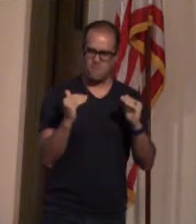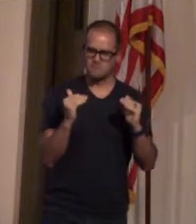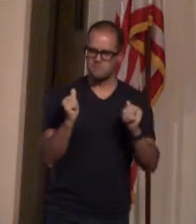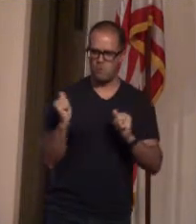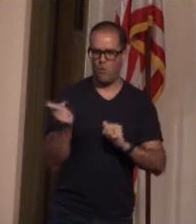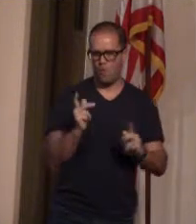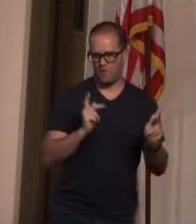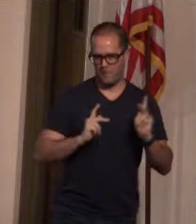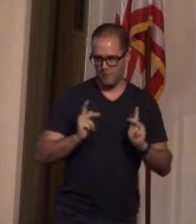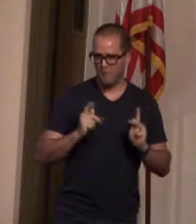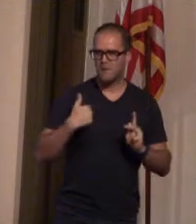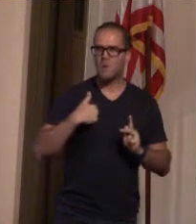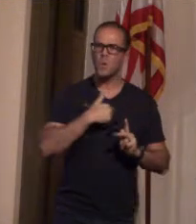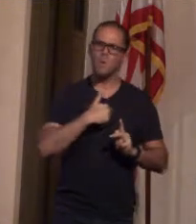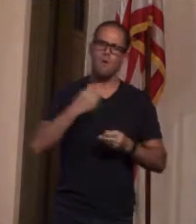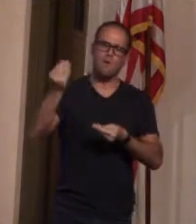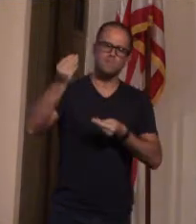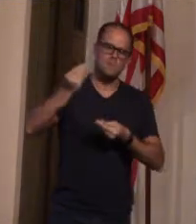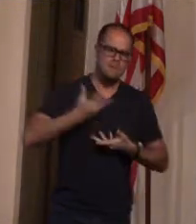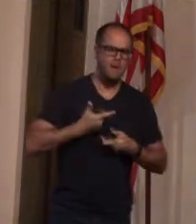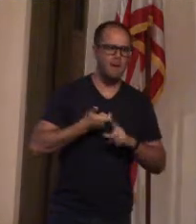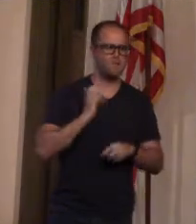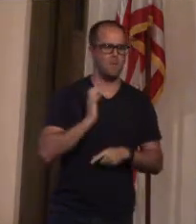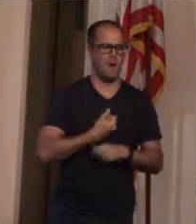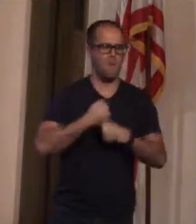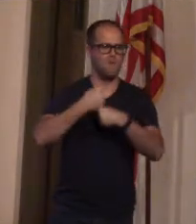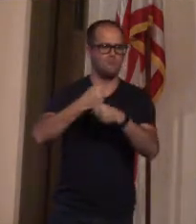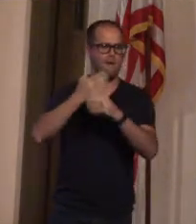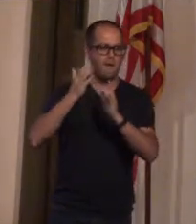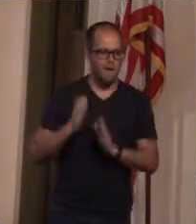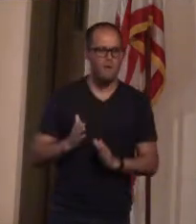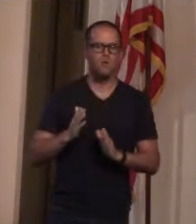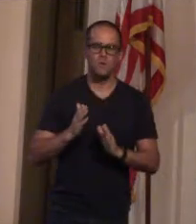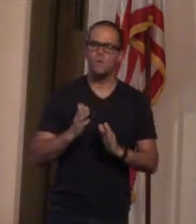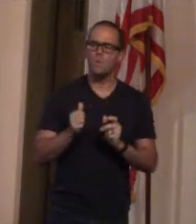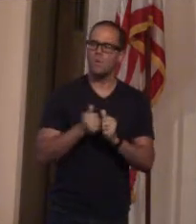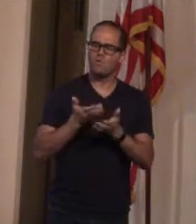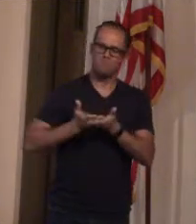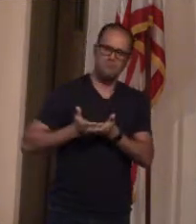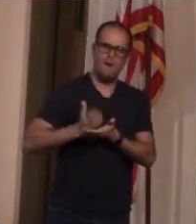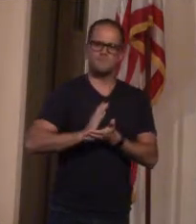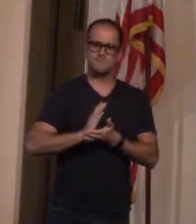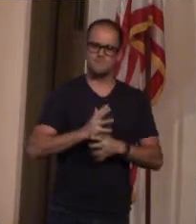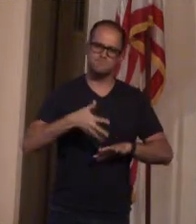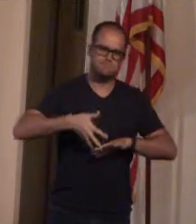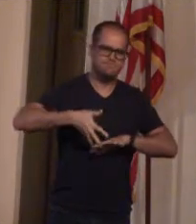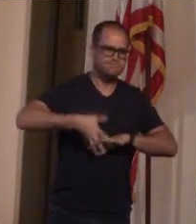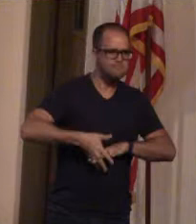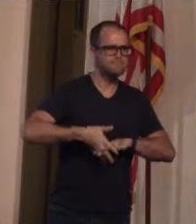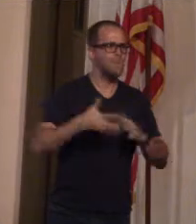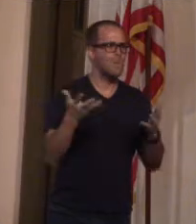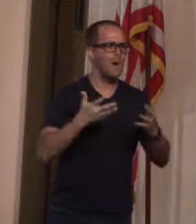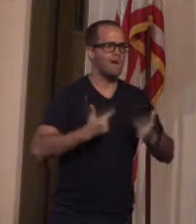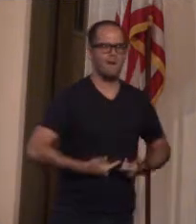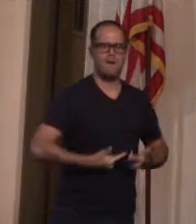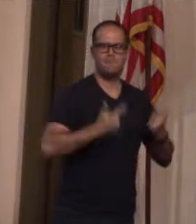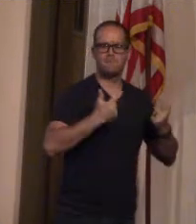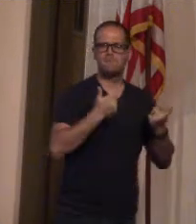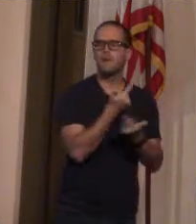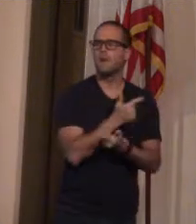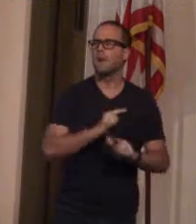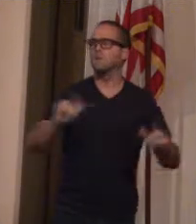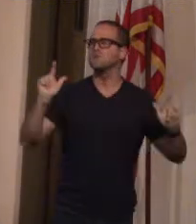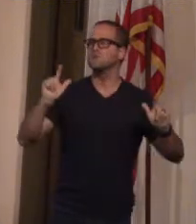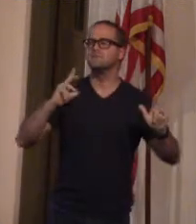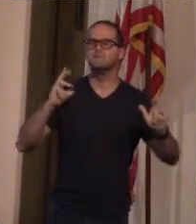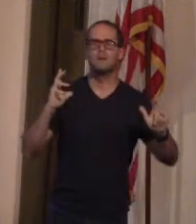We hold these truths to be self-evident, that all men are created equal, that we are endowed